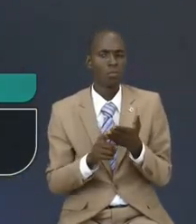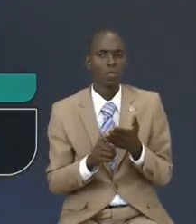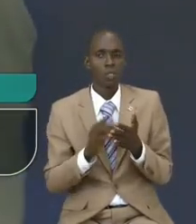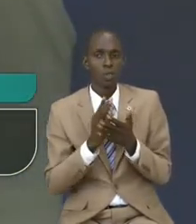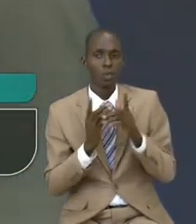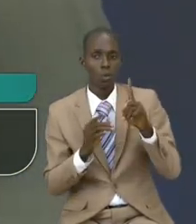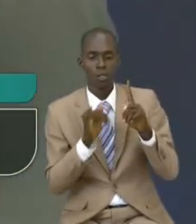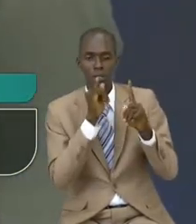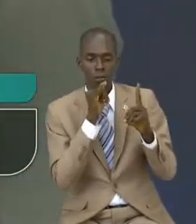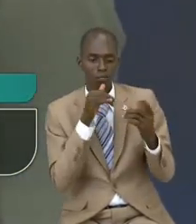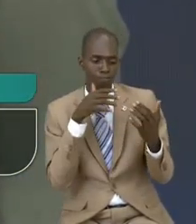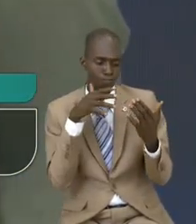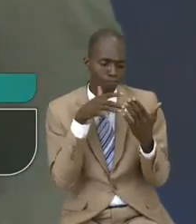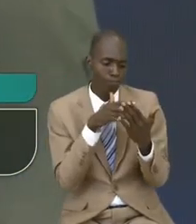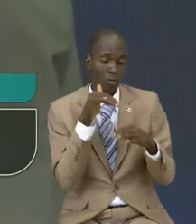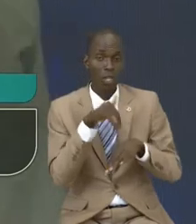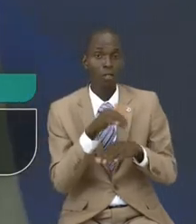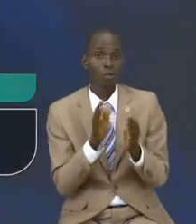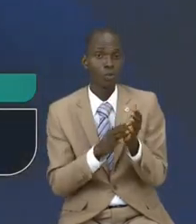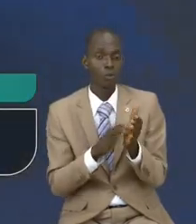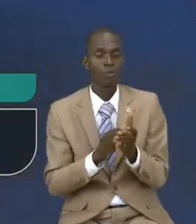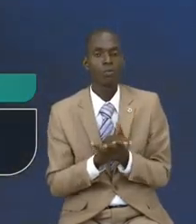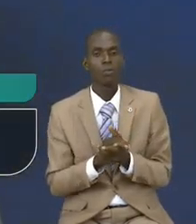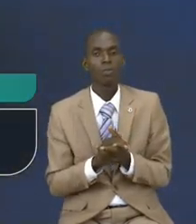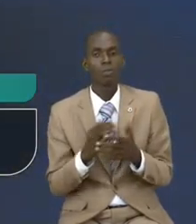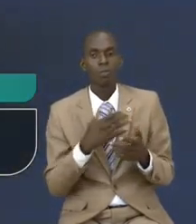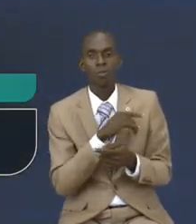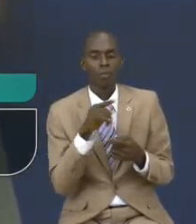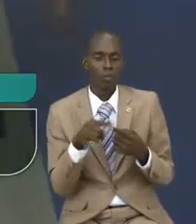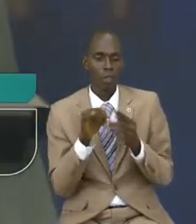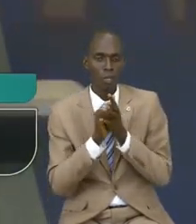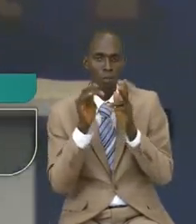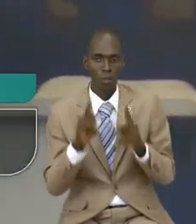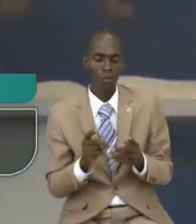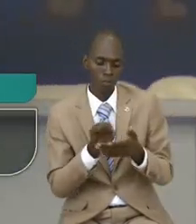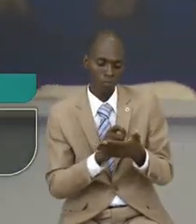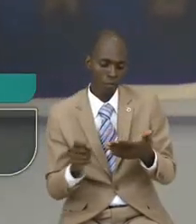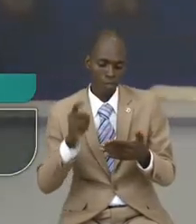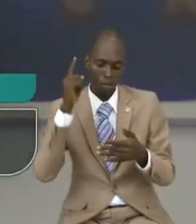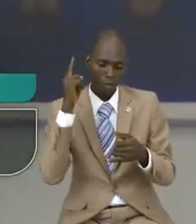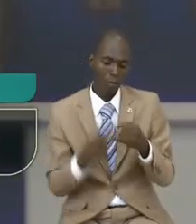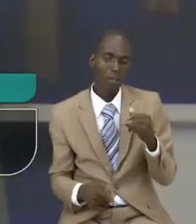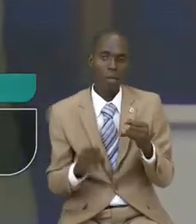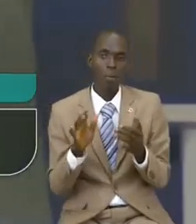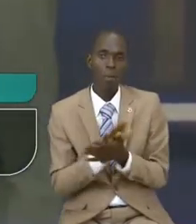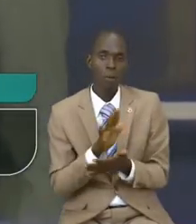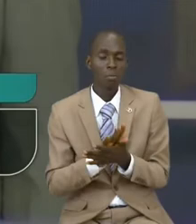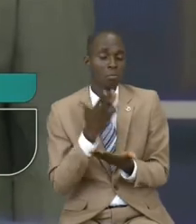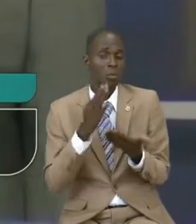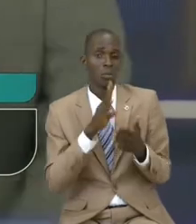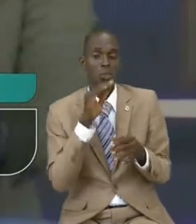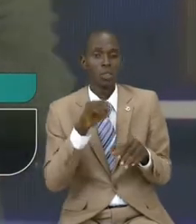studying while at school, and when he writes the final paper, maybe in the secondary